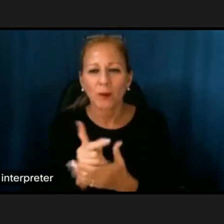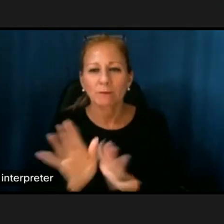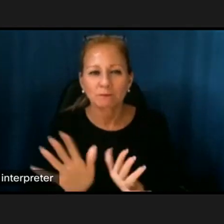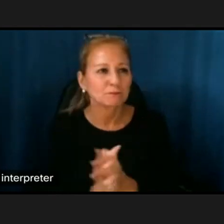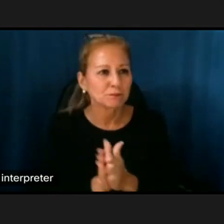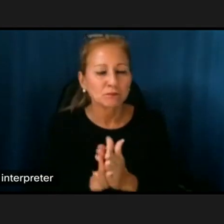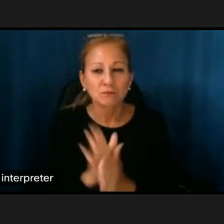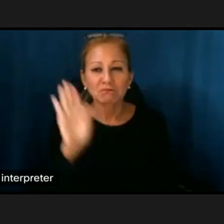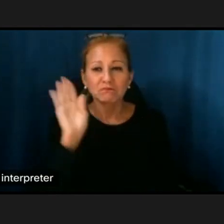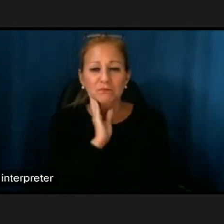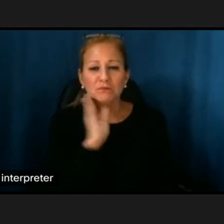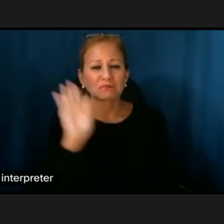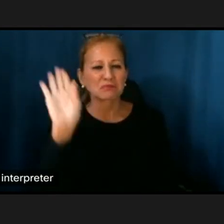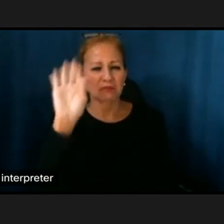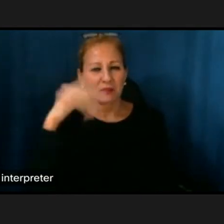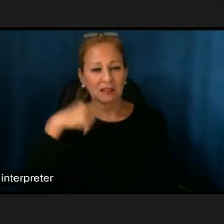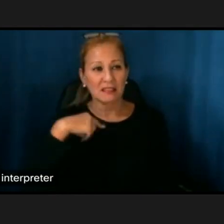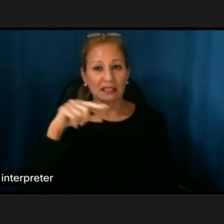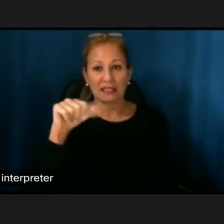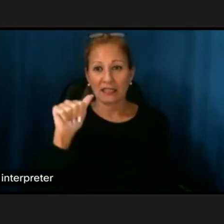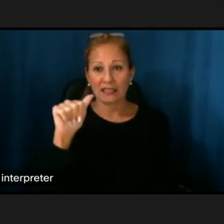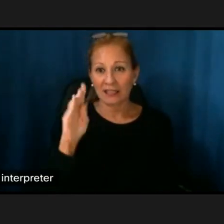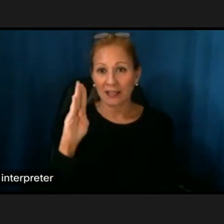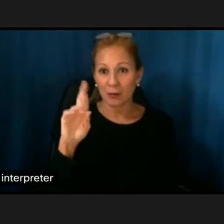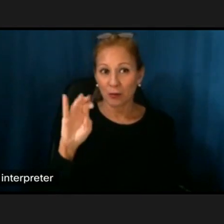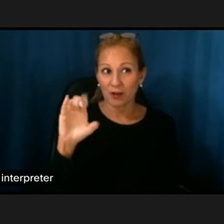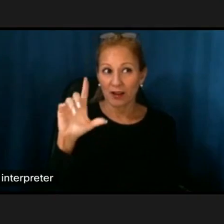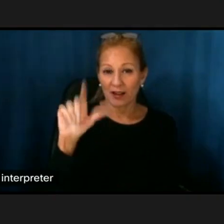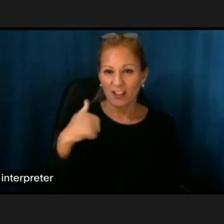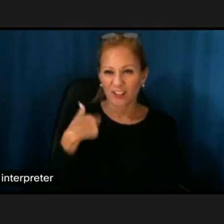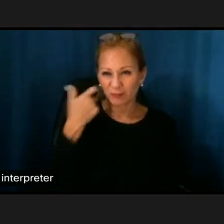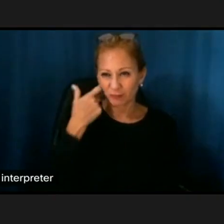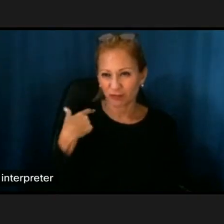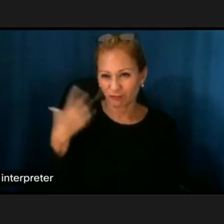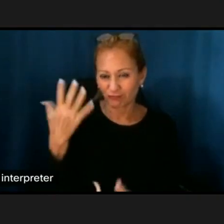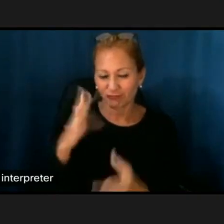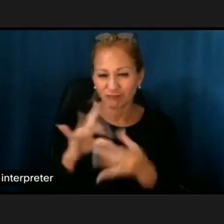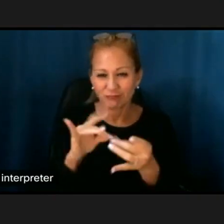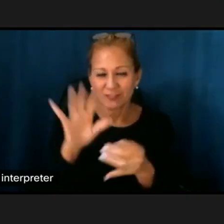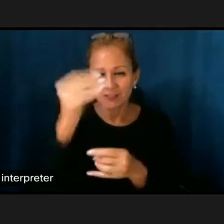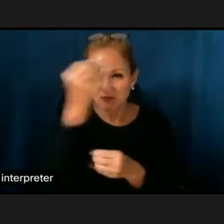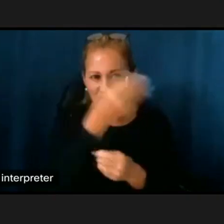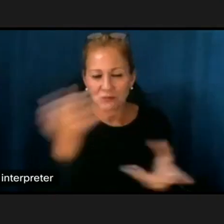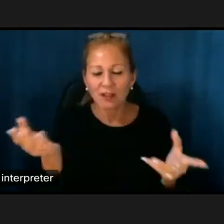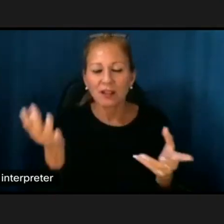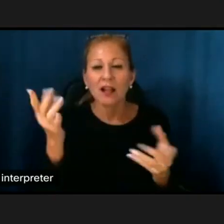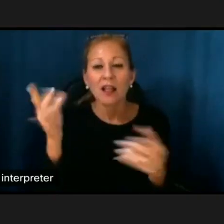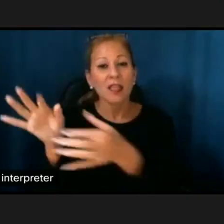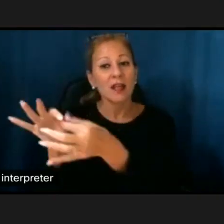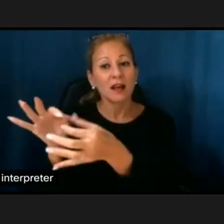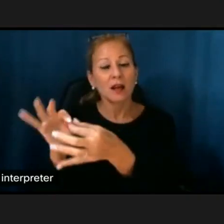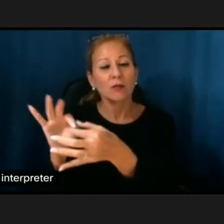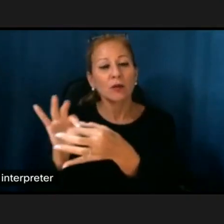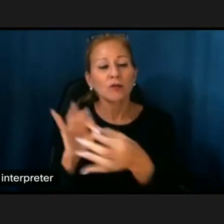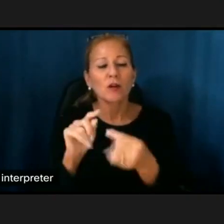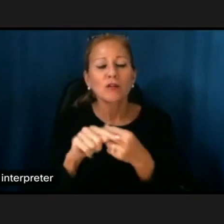No worries, Amanda. So this is Gabriella jumping in, and I just want to say, the comment around restorative